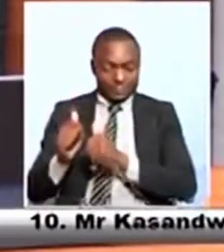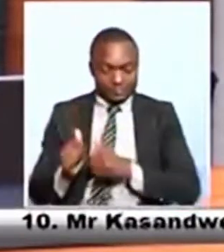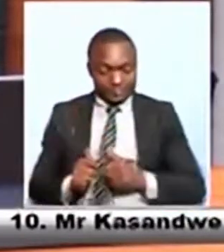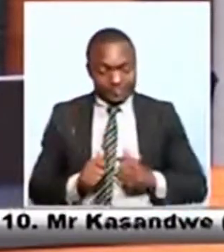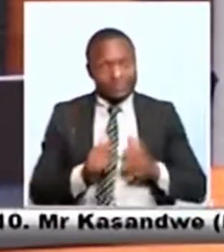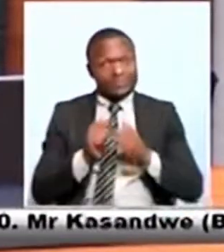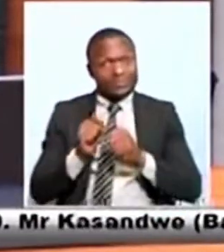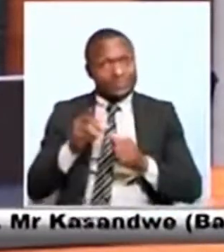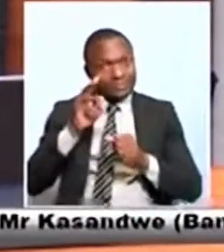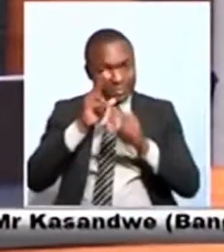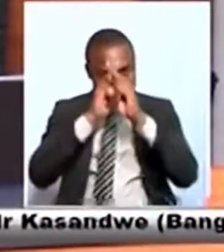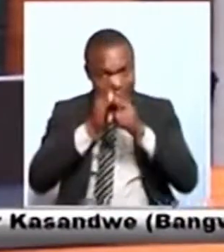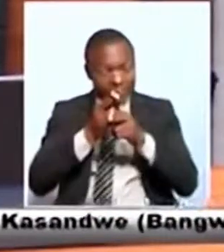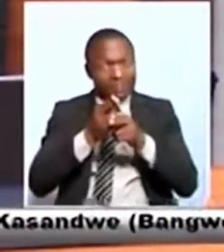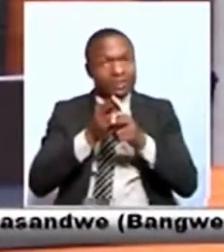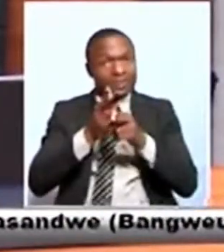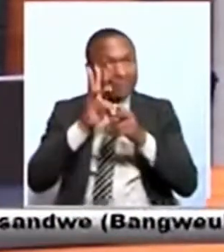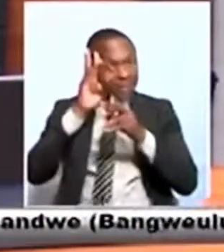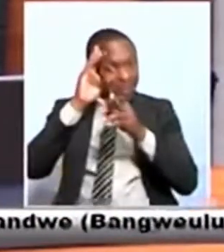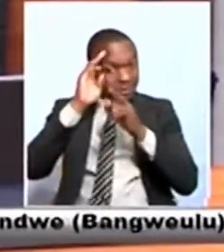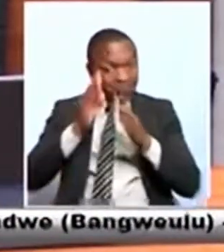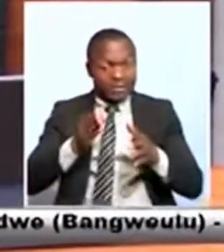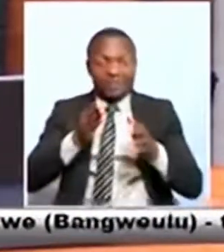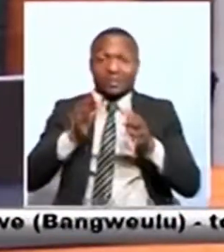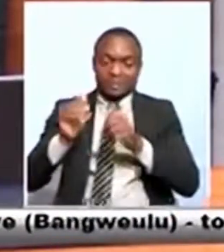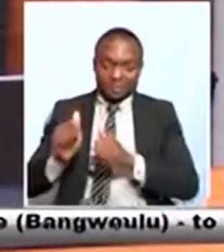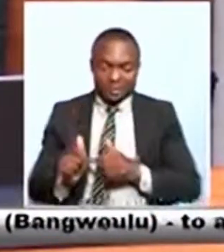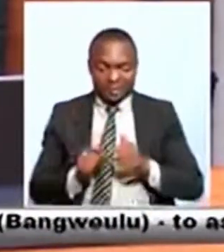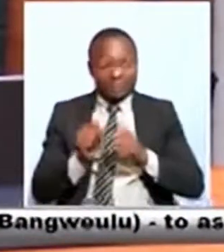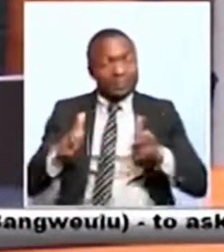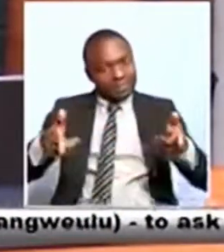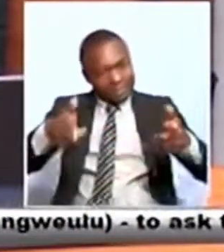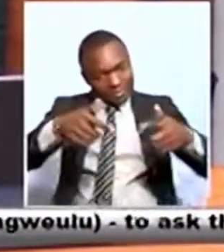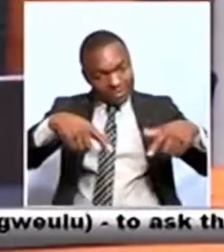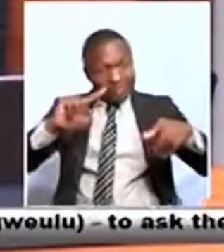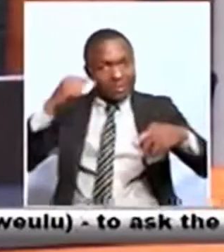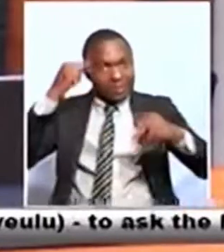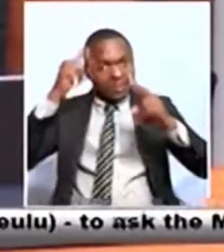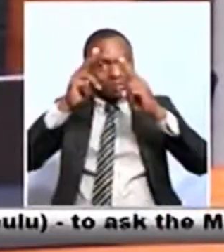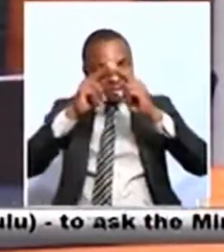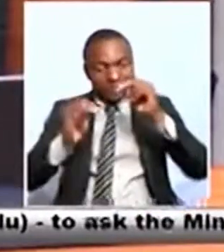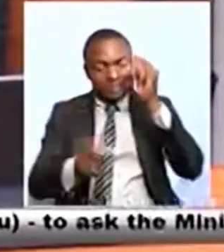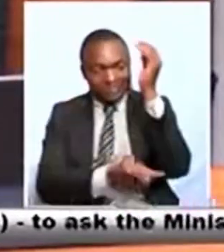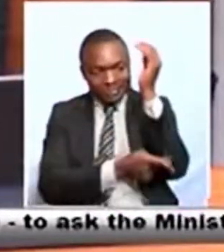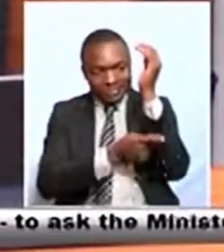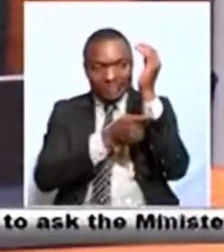The Honorable Acting Minister of Local Government and Rural Development.